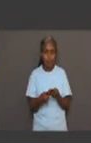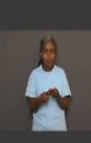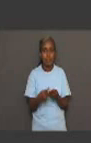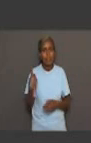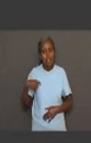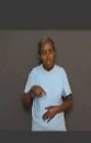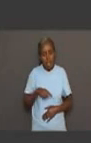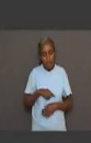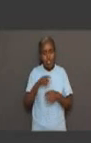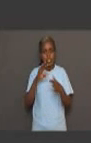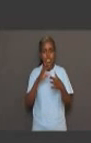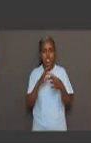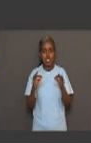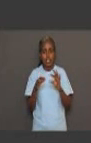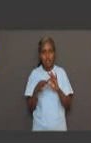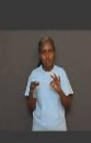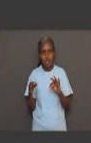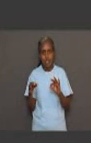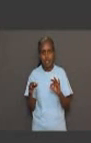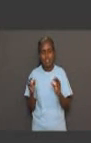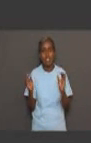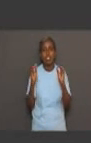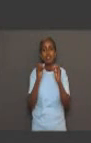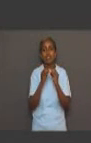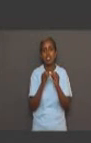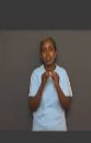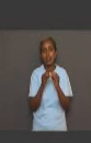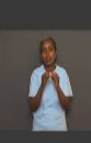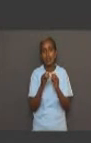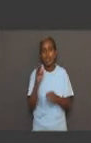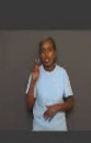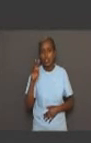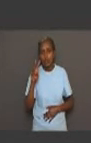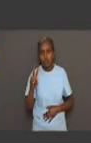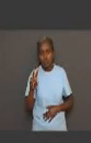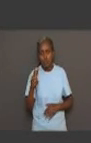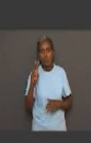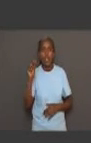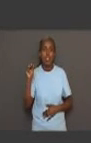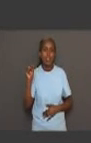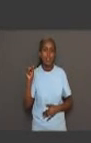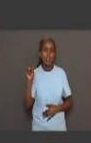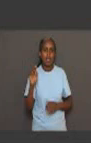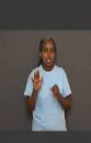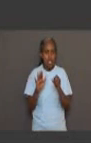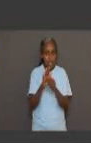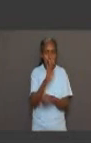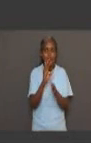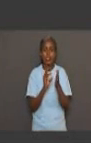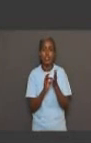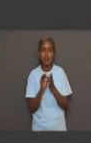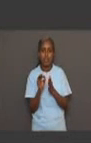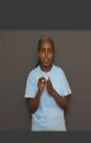Therefore, our statement that the sum of 2n